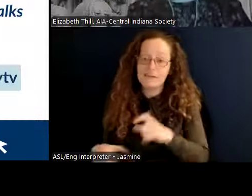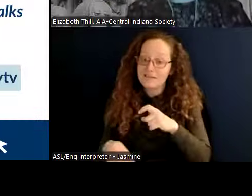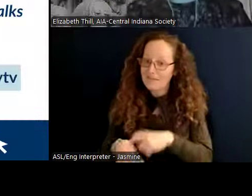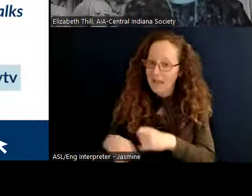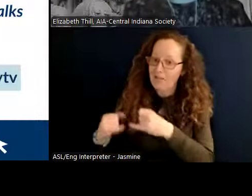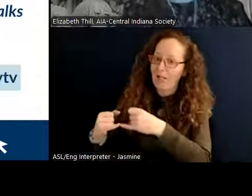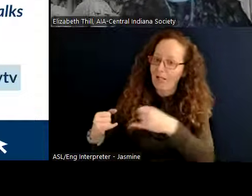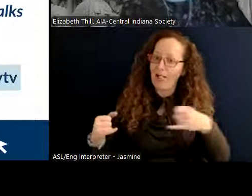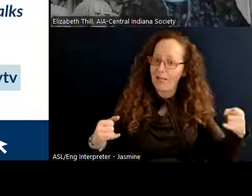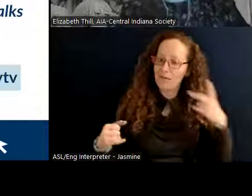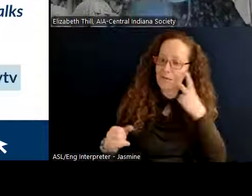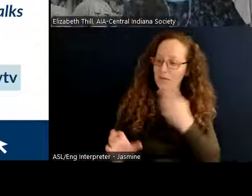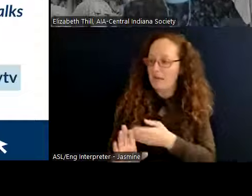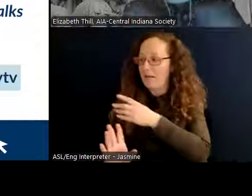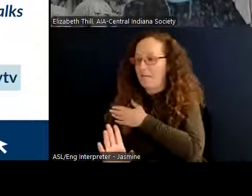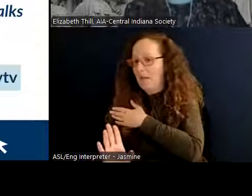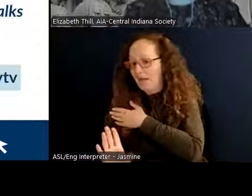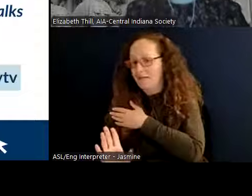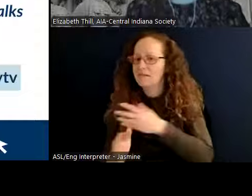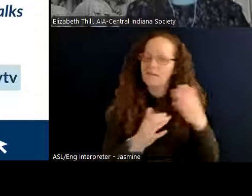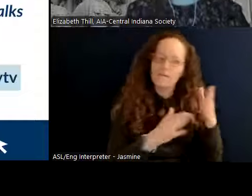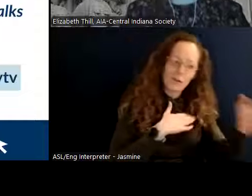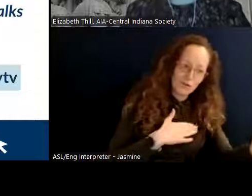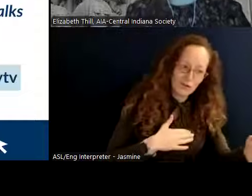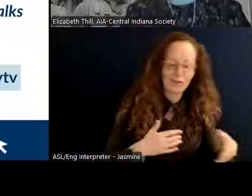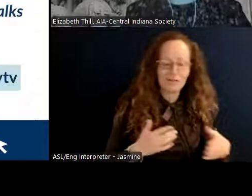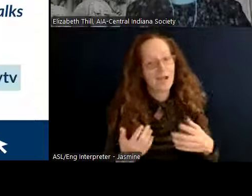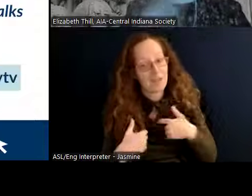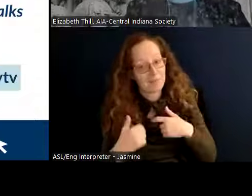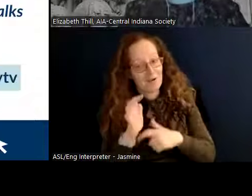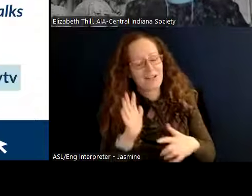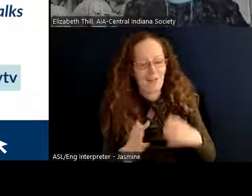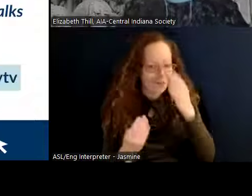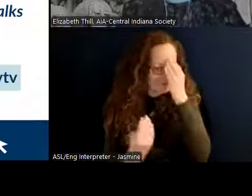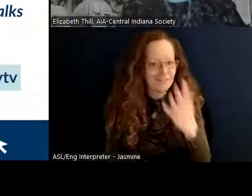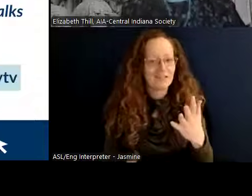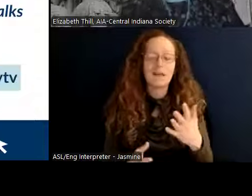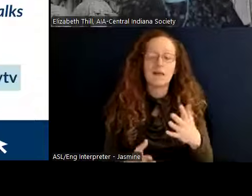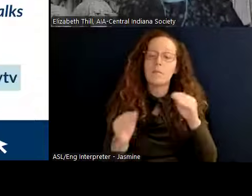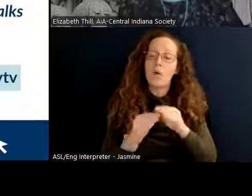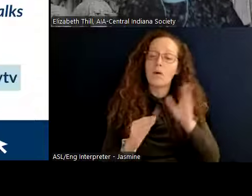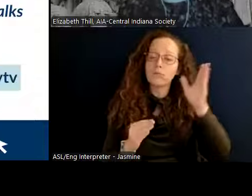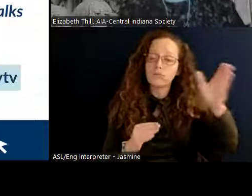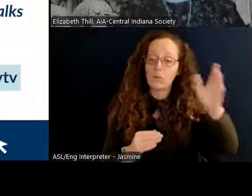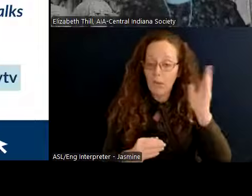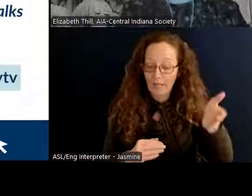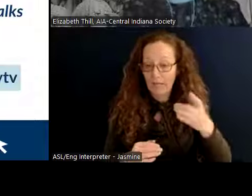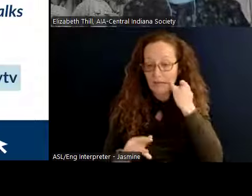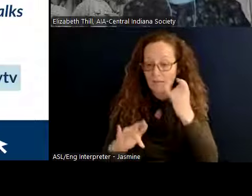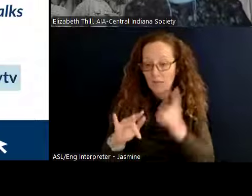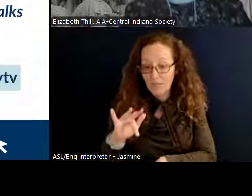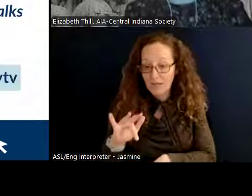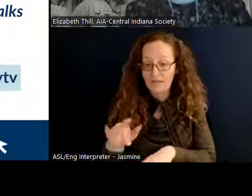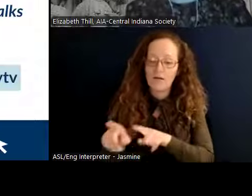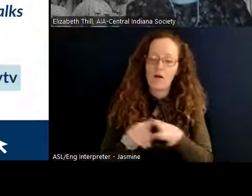I can let you know. But there will be more coming forward. And if you've missed some, the lectures are also posted